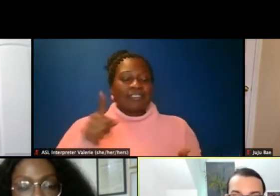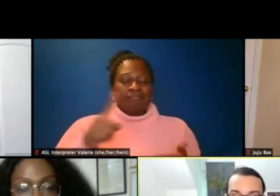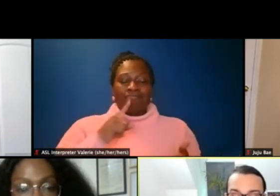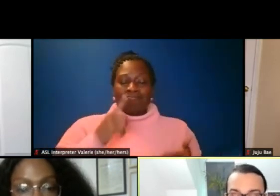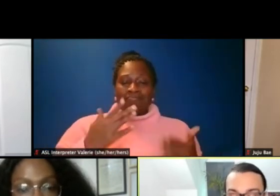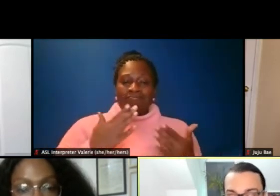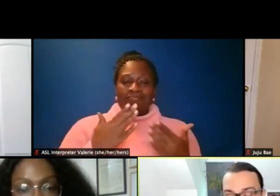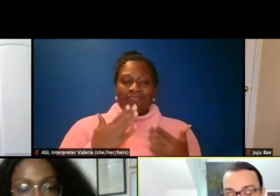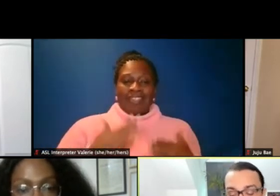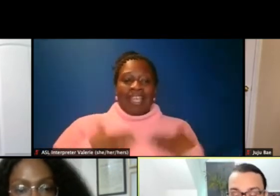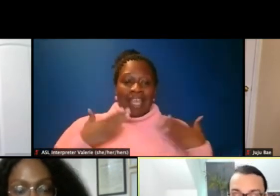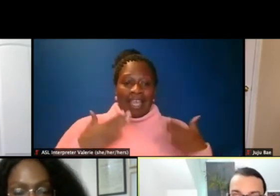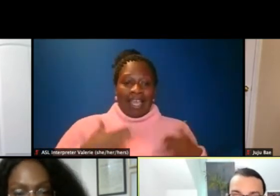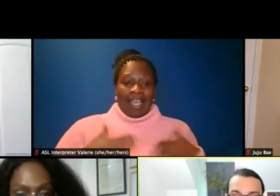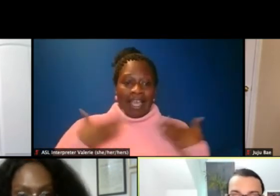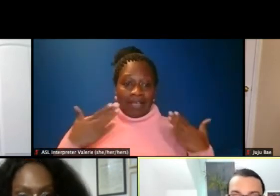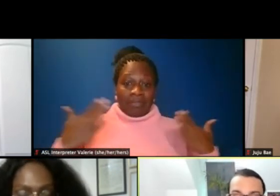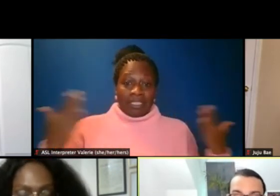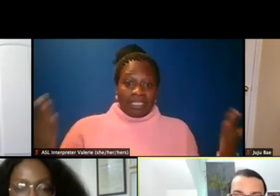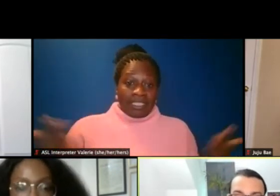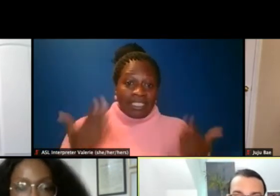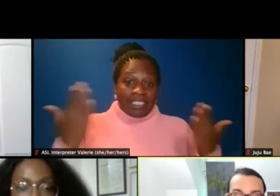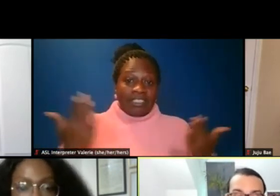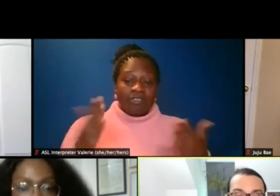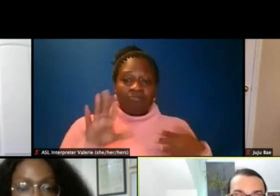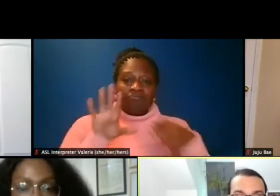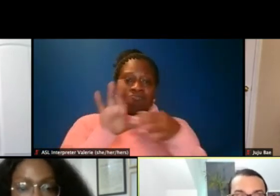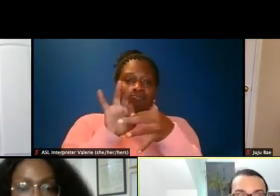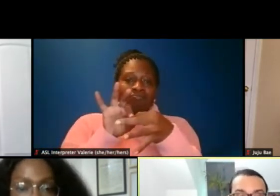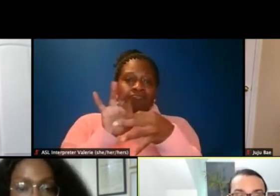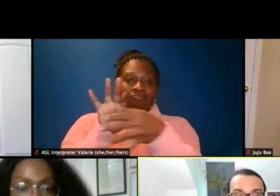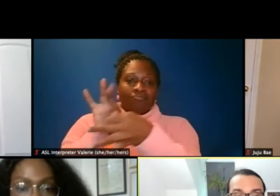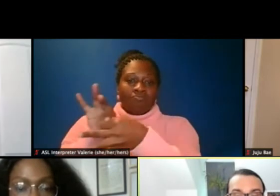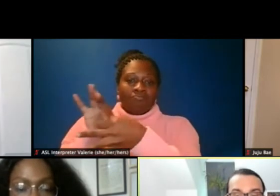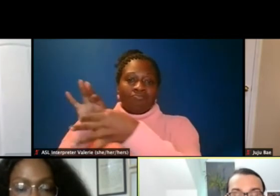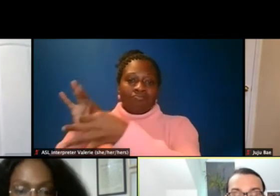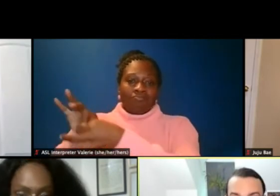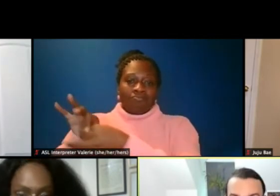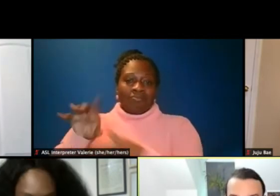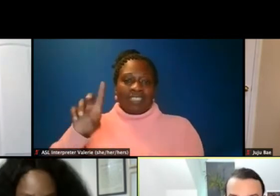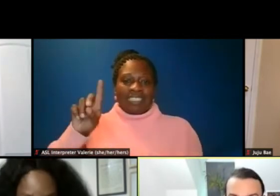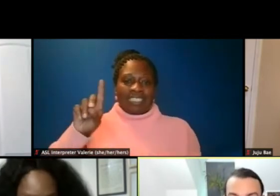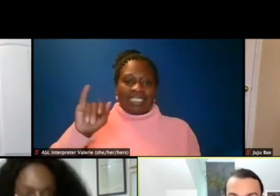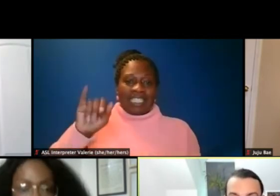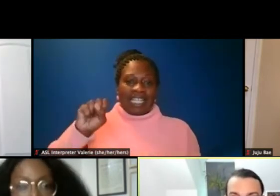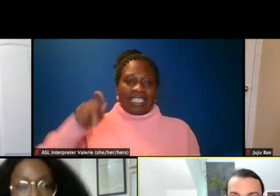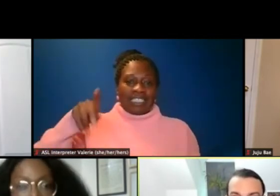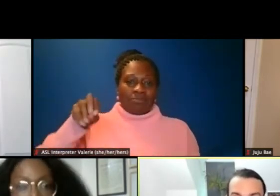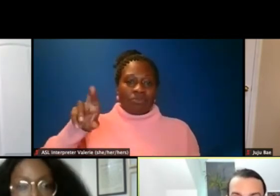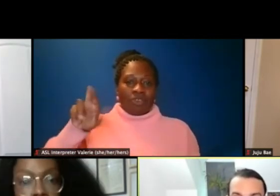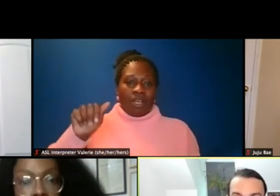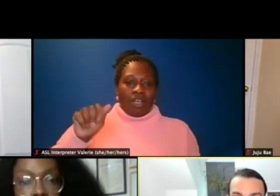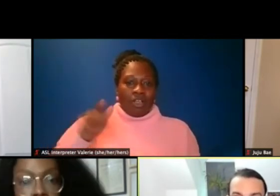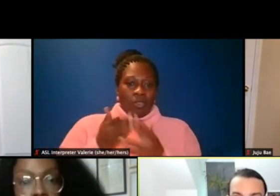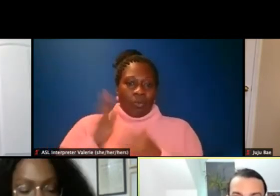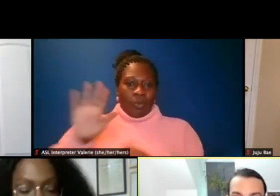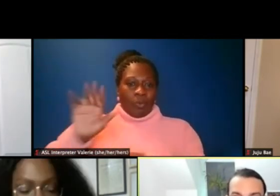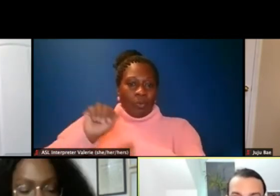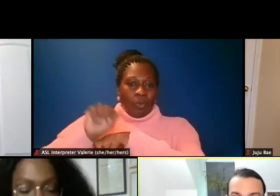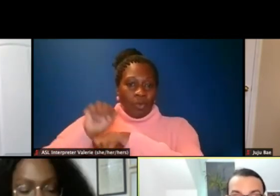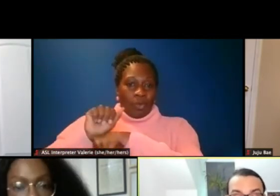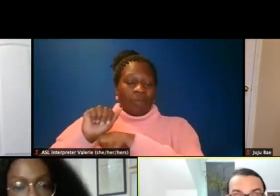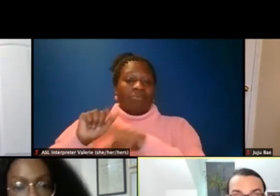happy to be here and to connect with diaspora through her work, and also wants